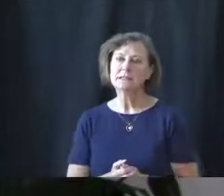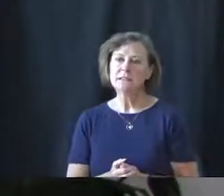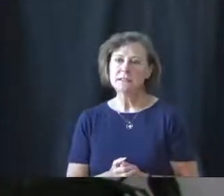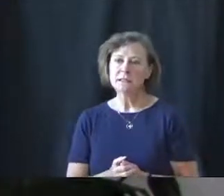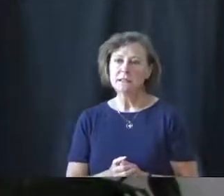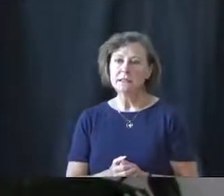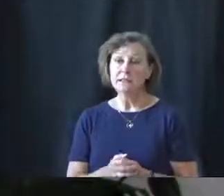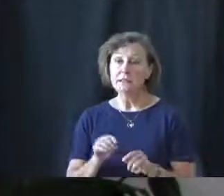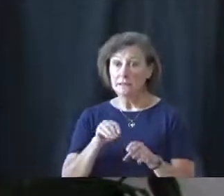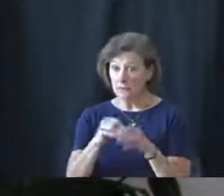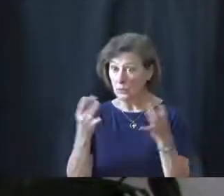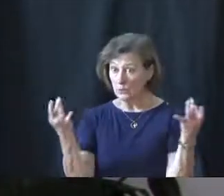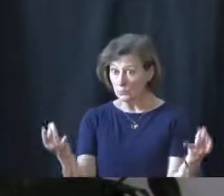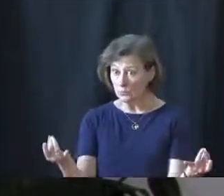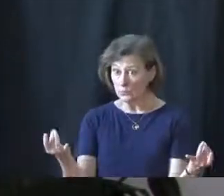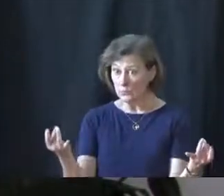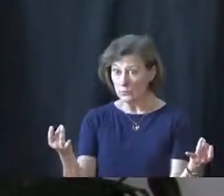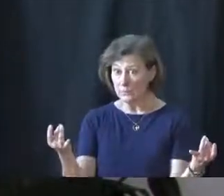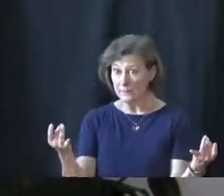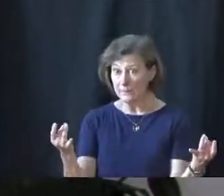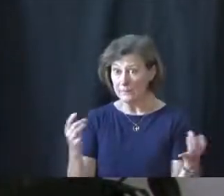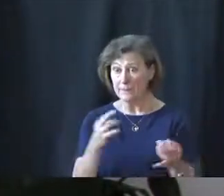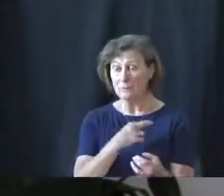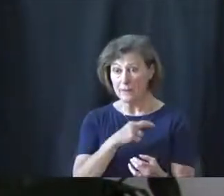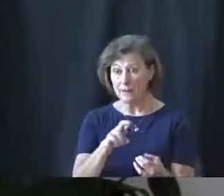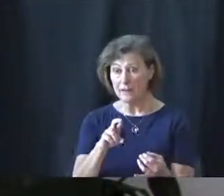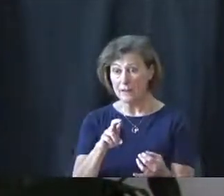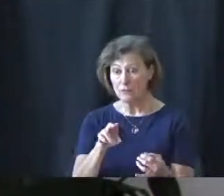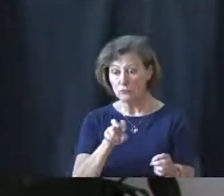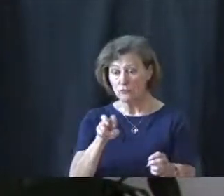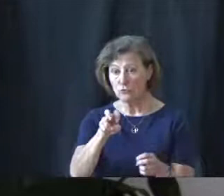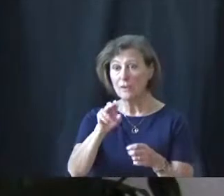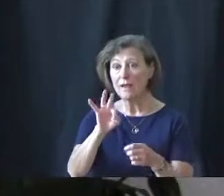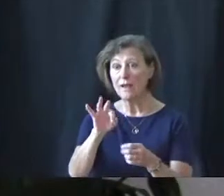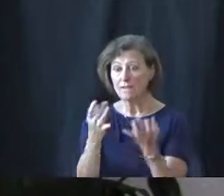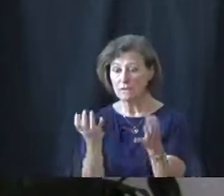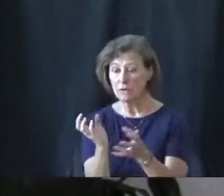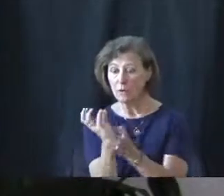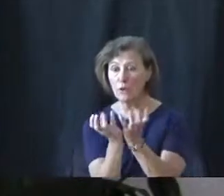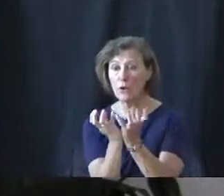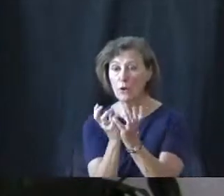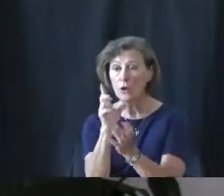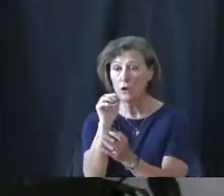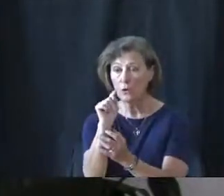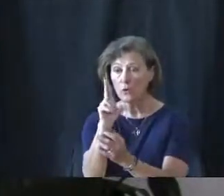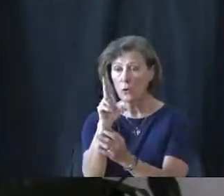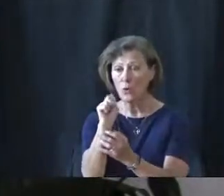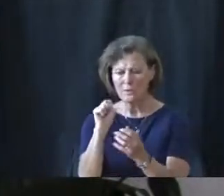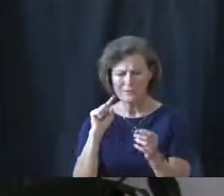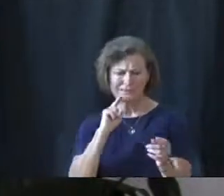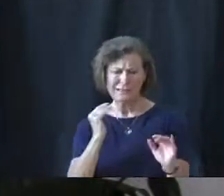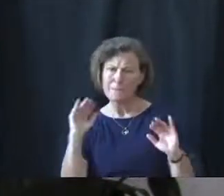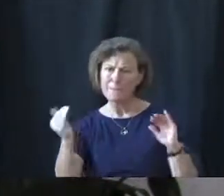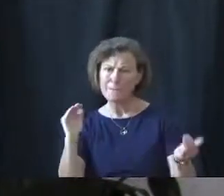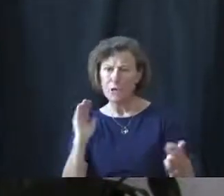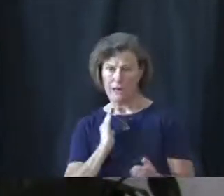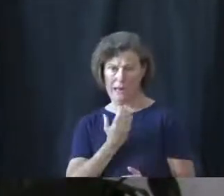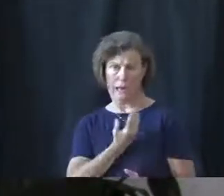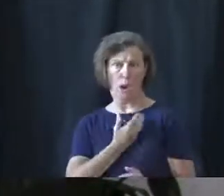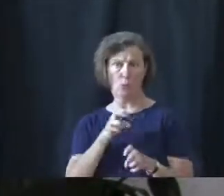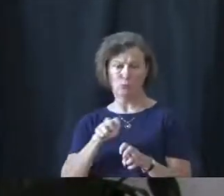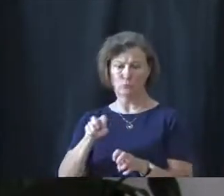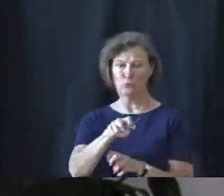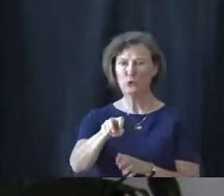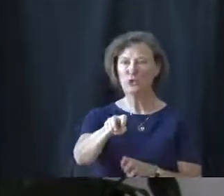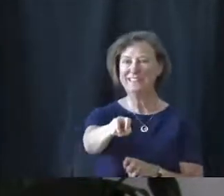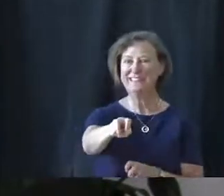In Buddhism, the journey of the lotus is said to mirror our own spiritual journeys. The